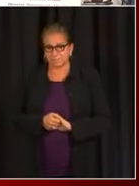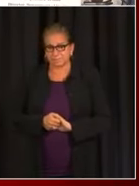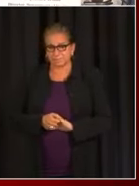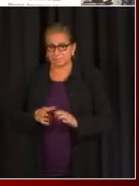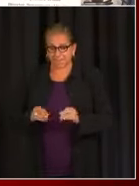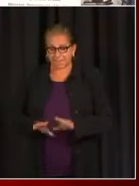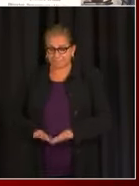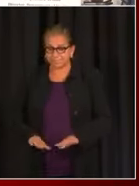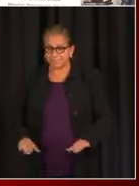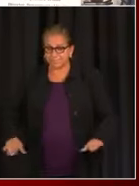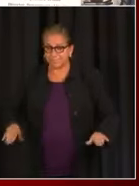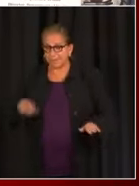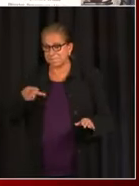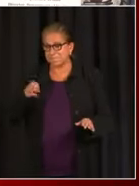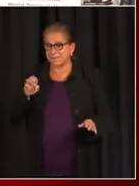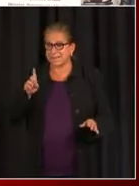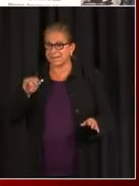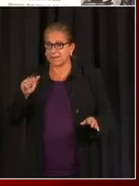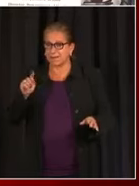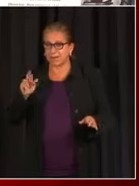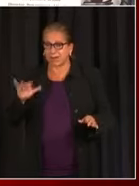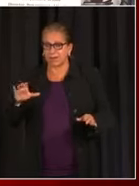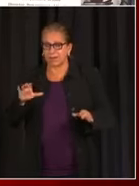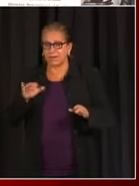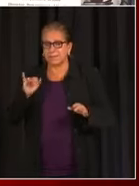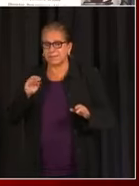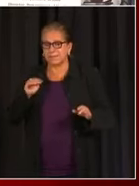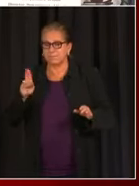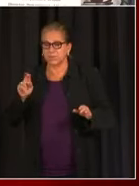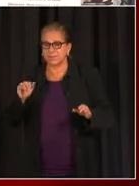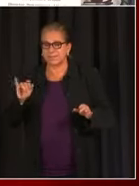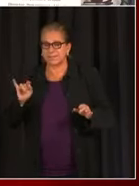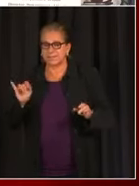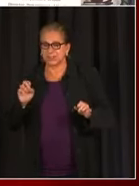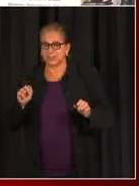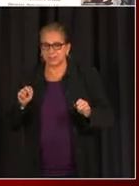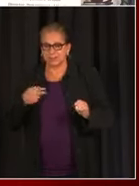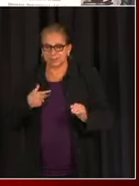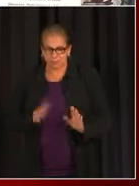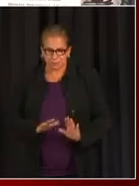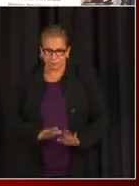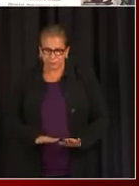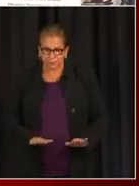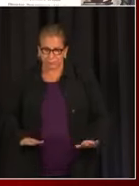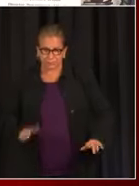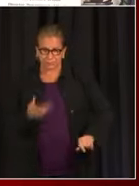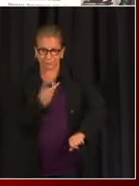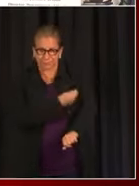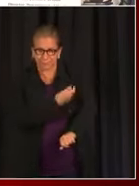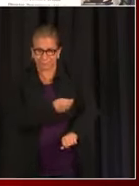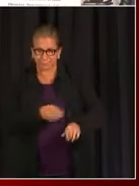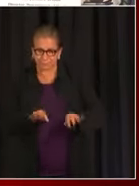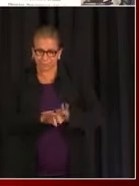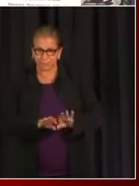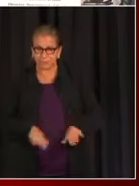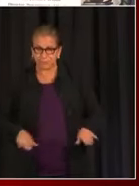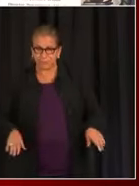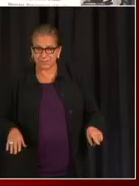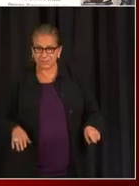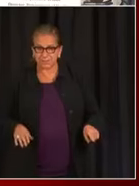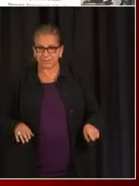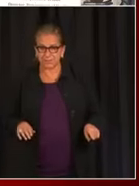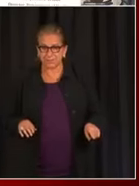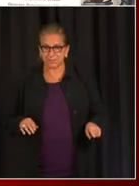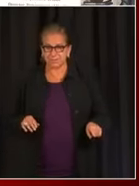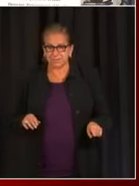pediatric immunizations. Now, I do want to note that while we're emphasizing pediatric immunizations, it's important for every child to